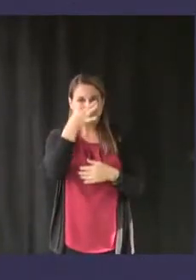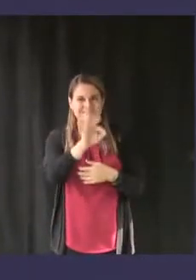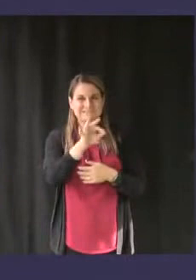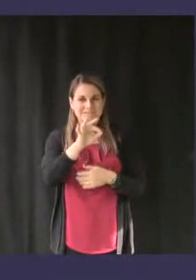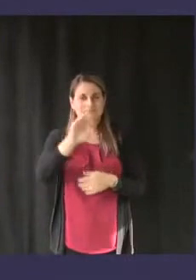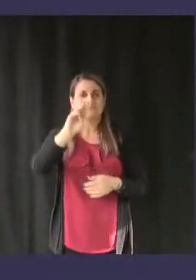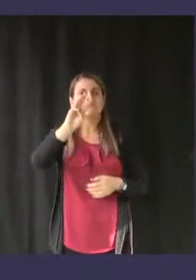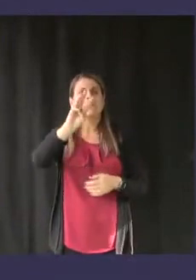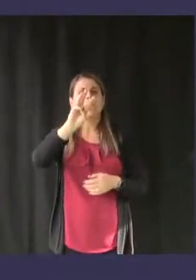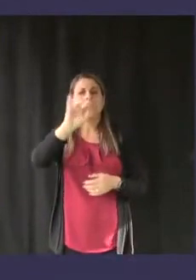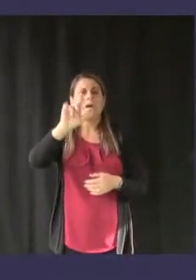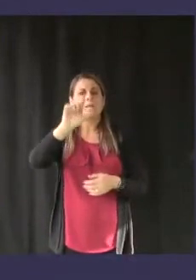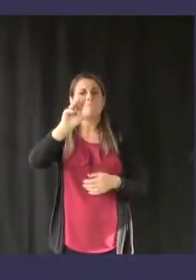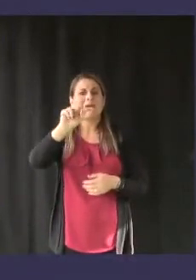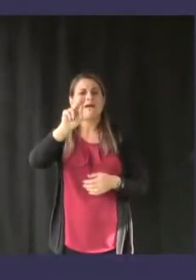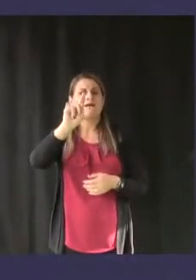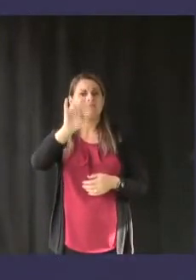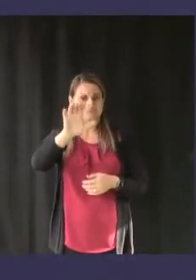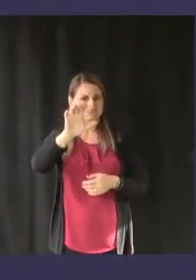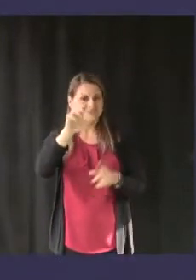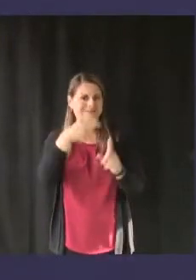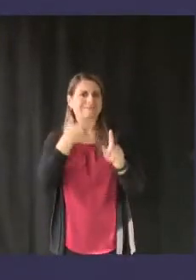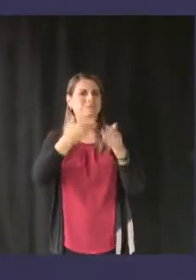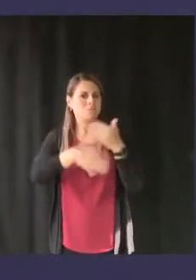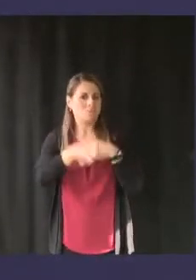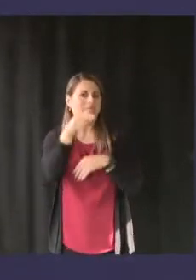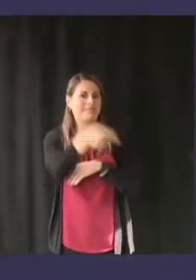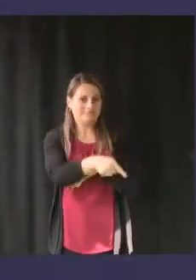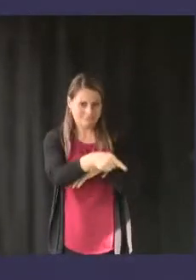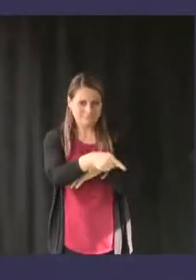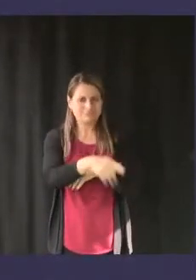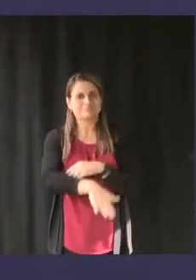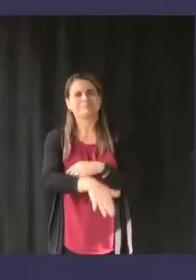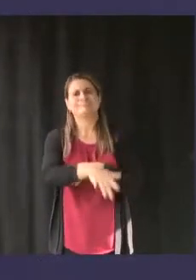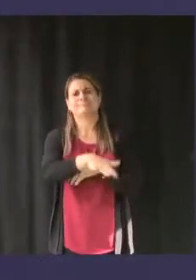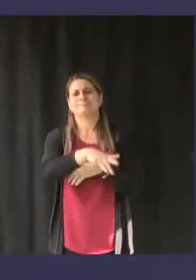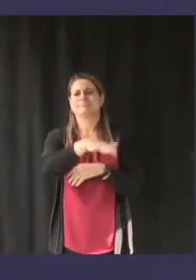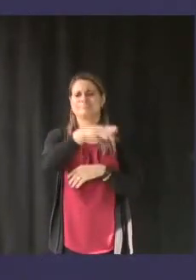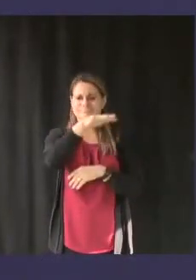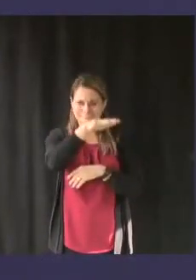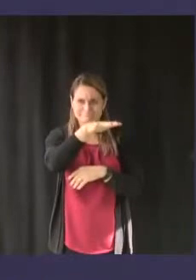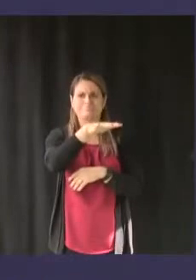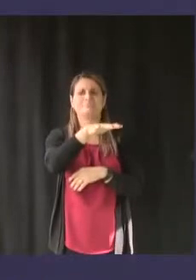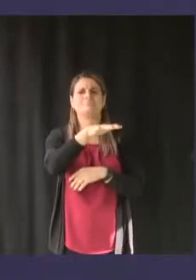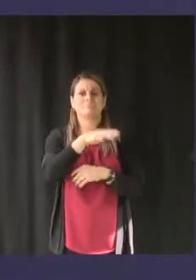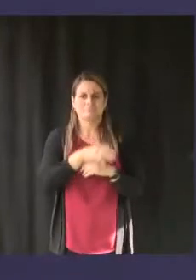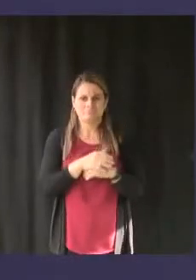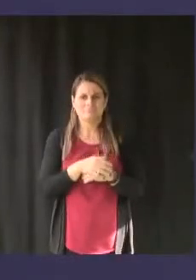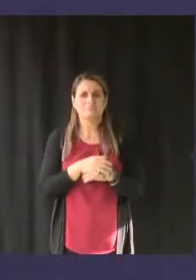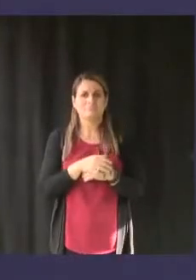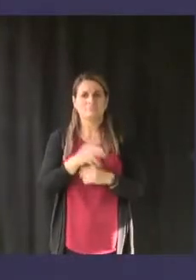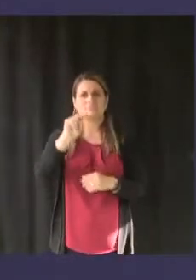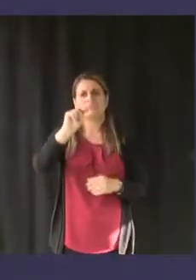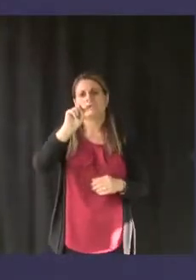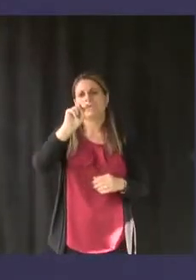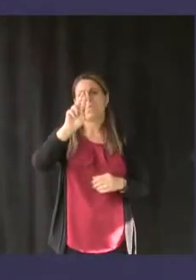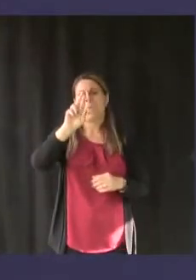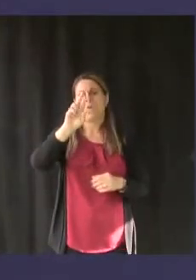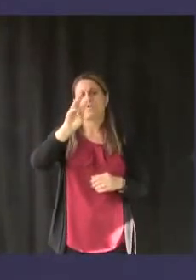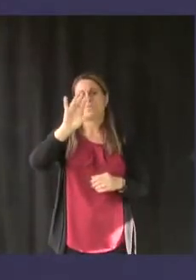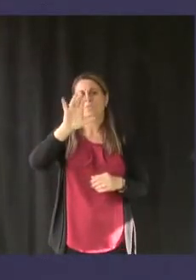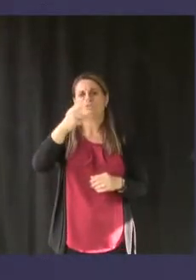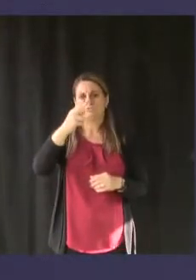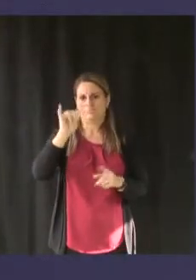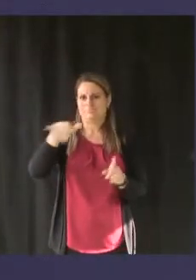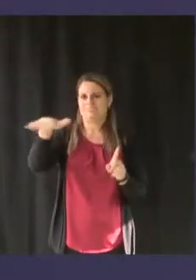Willimantic, and spent much of his childhood in nearby Norwich, and began his journey in public service as the congressman